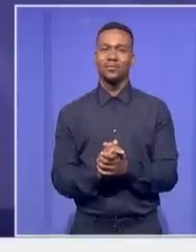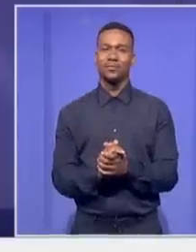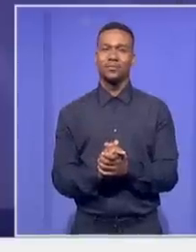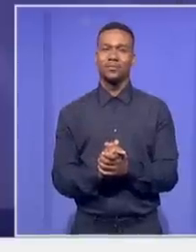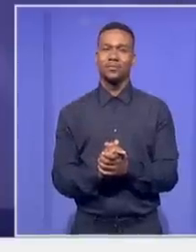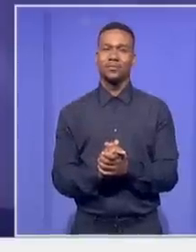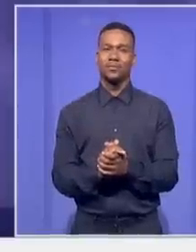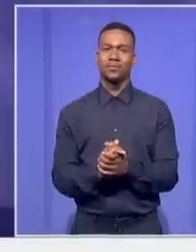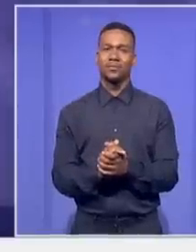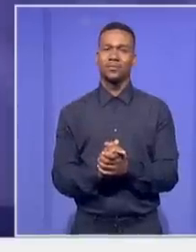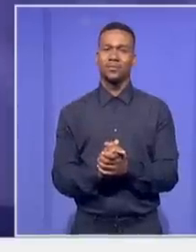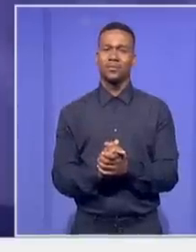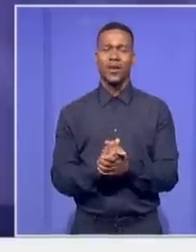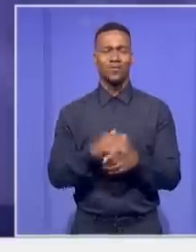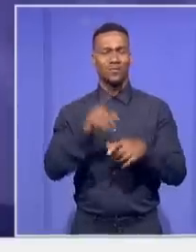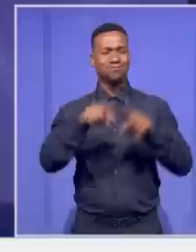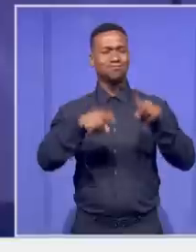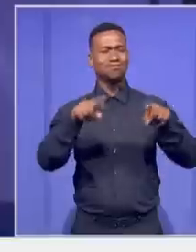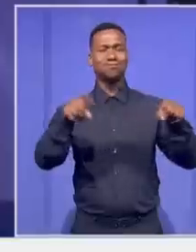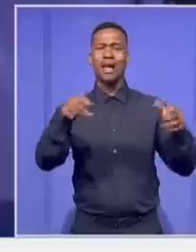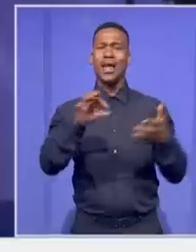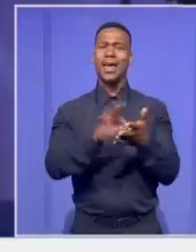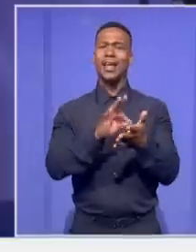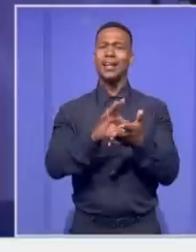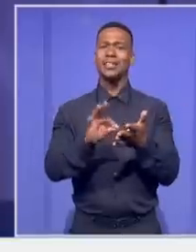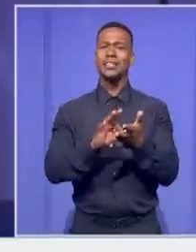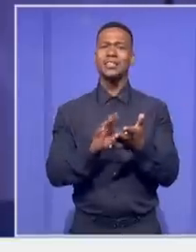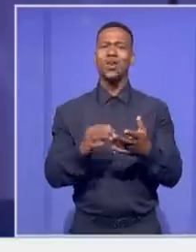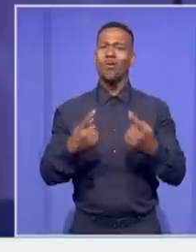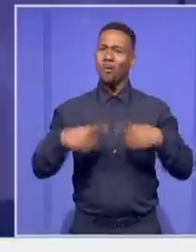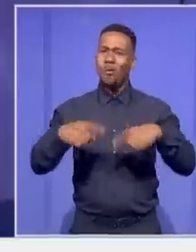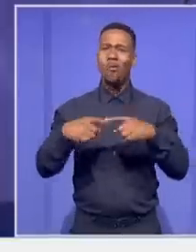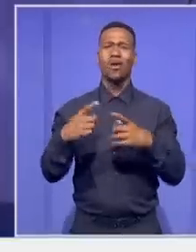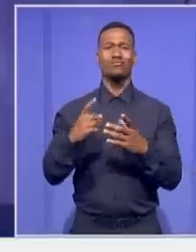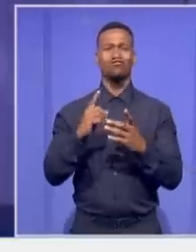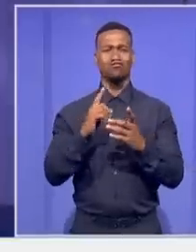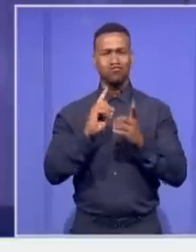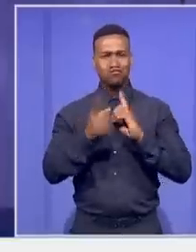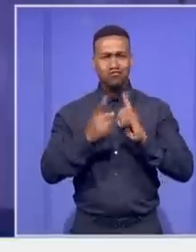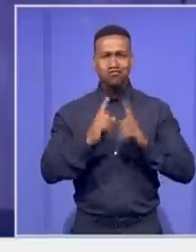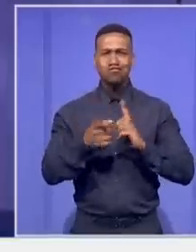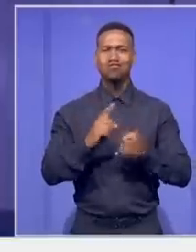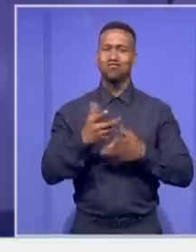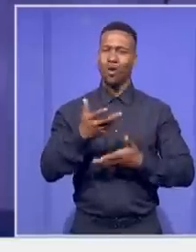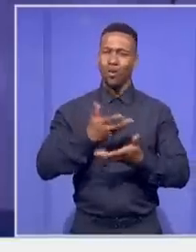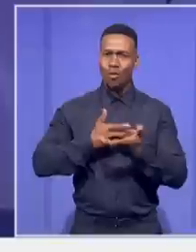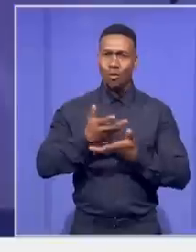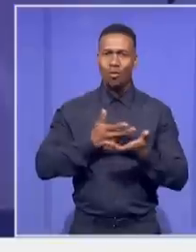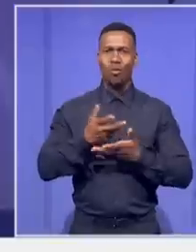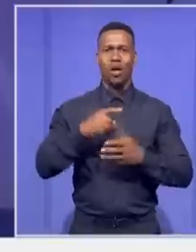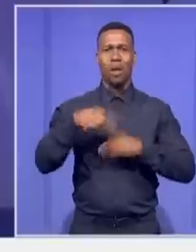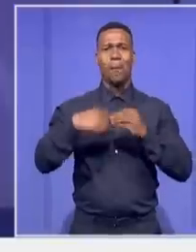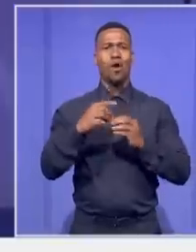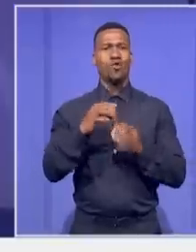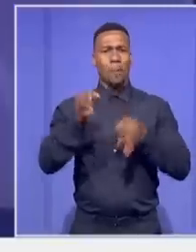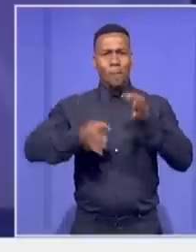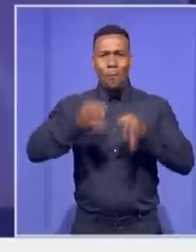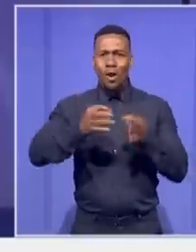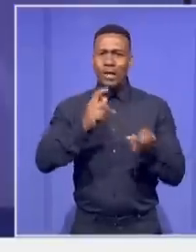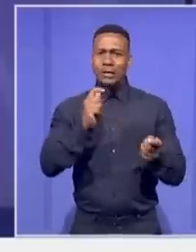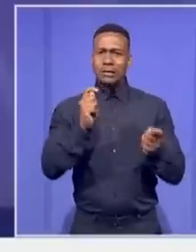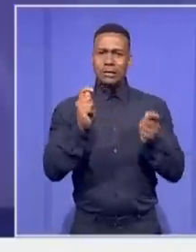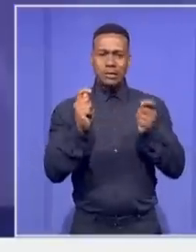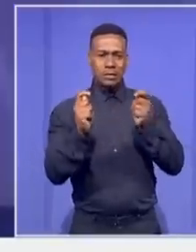For several elections now, we've spoken about the political change that's going to take place in South